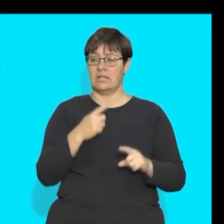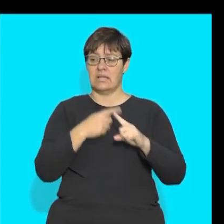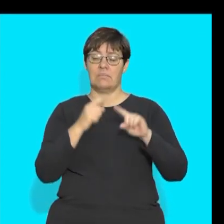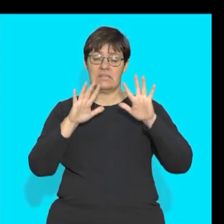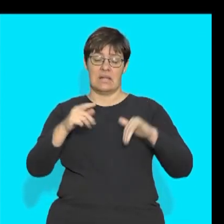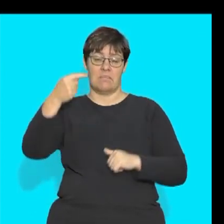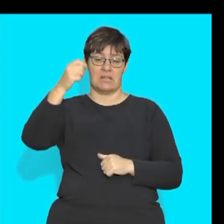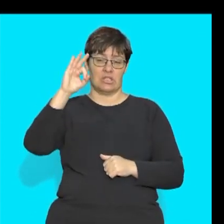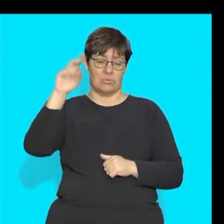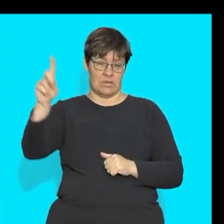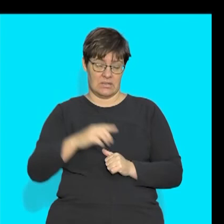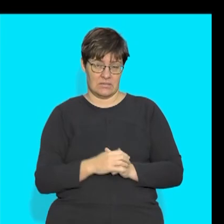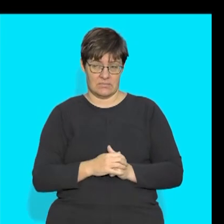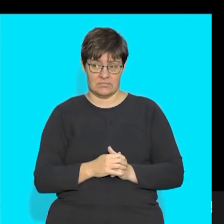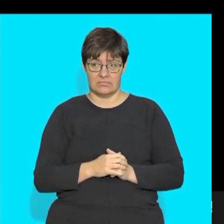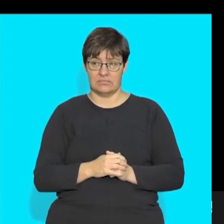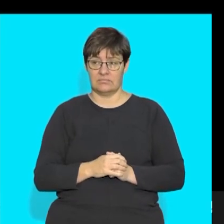minus 31.